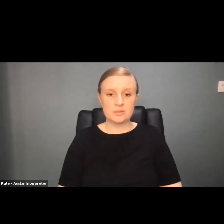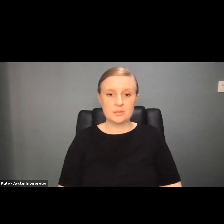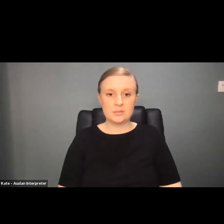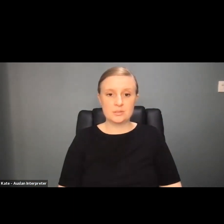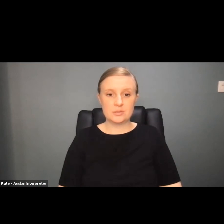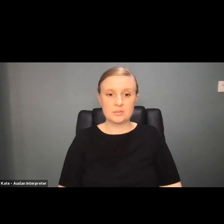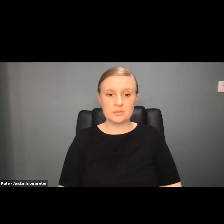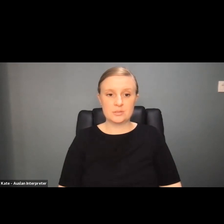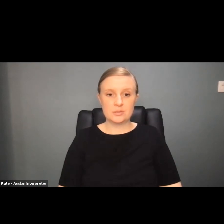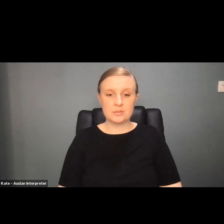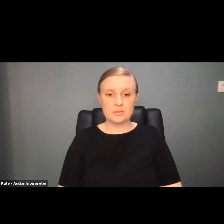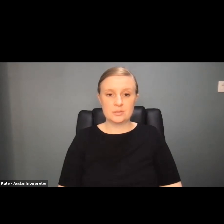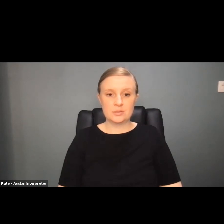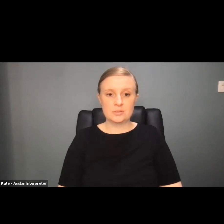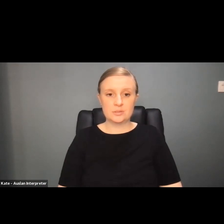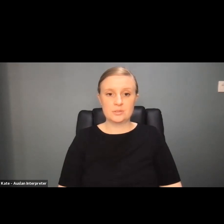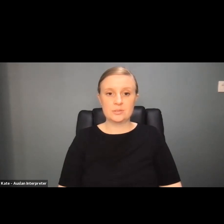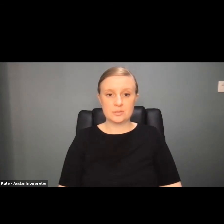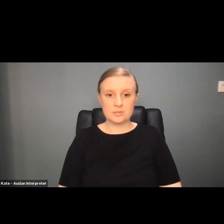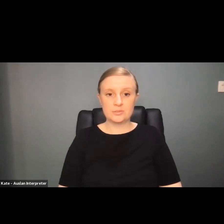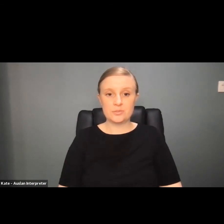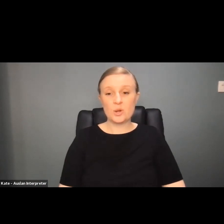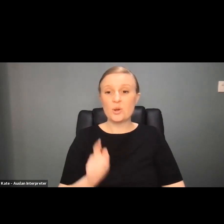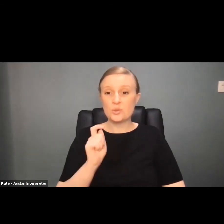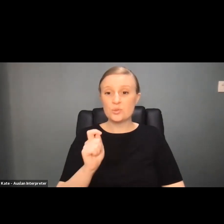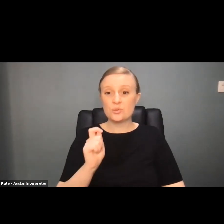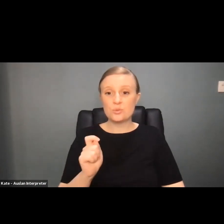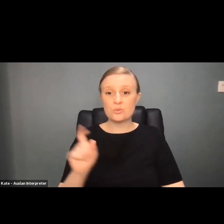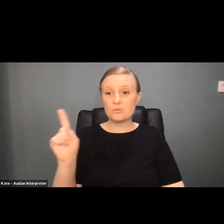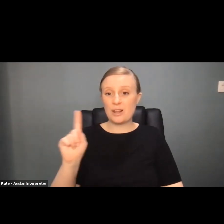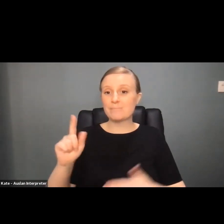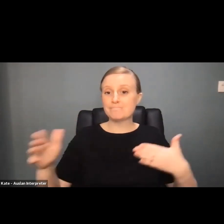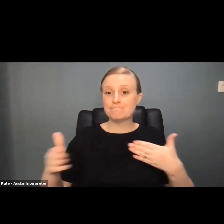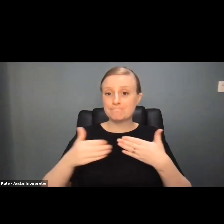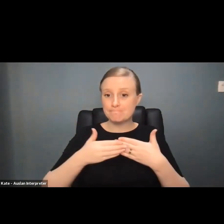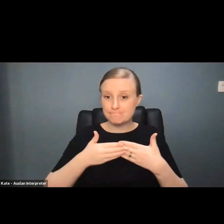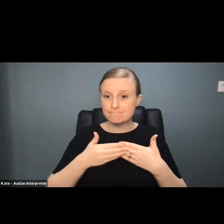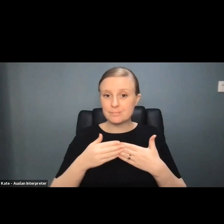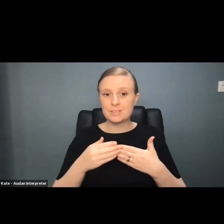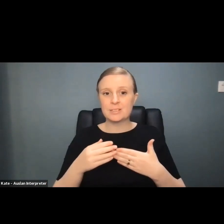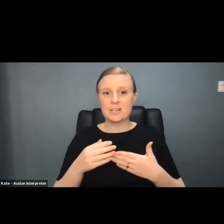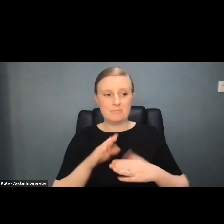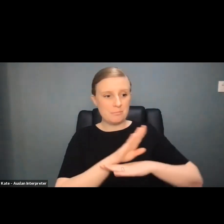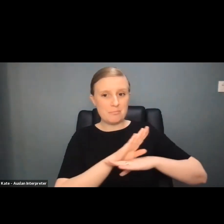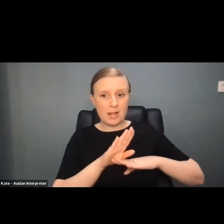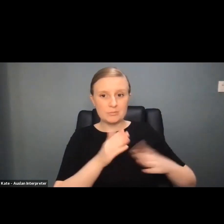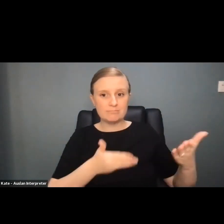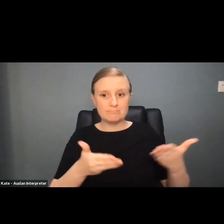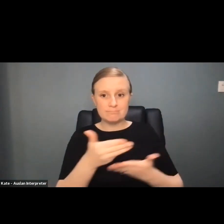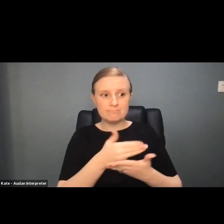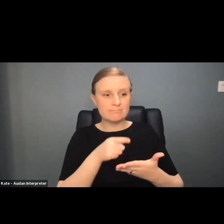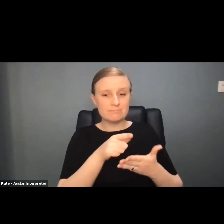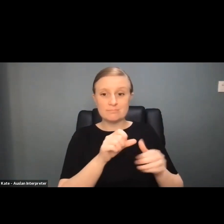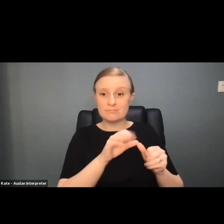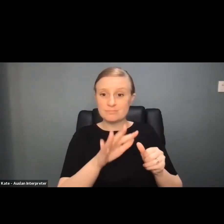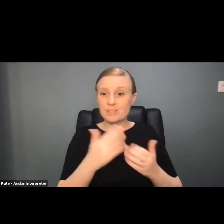we're close to the close of this. We've had a very lively panel discussion. Thanks, Daniel, for